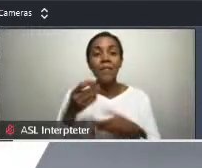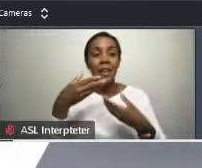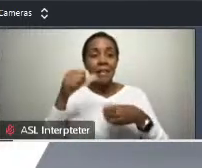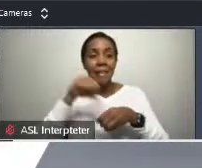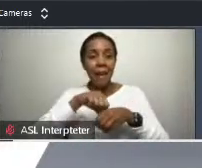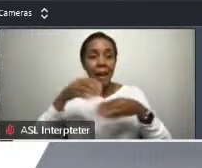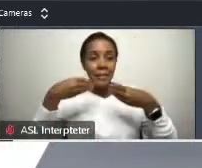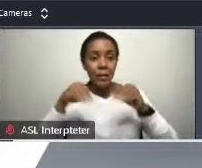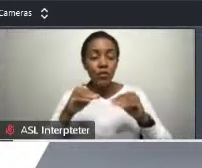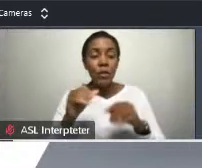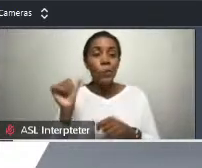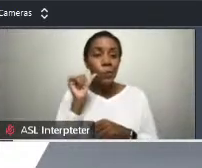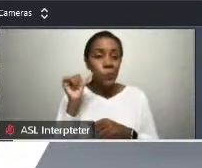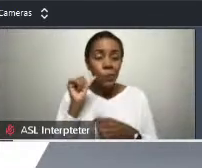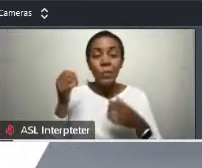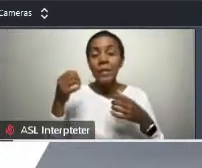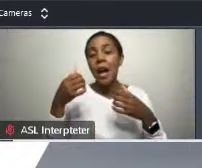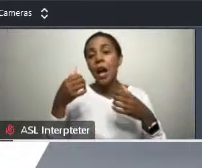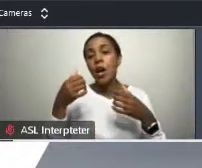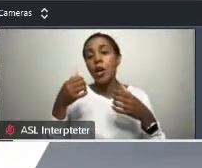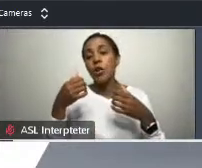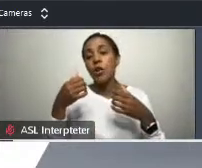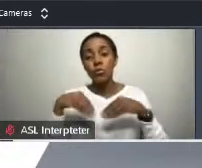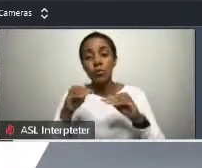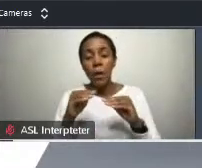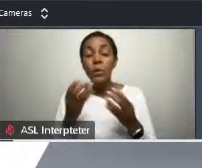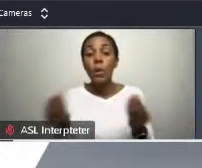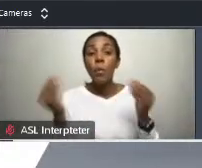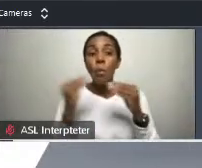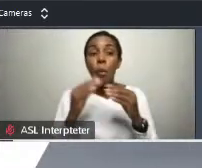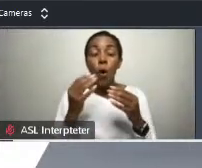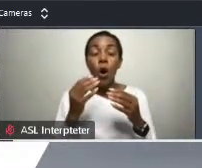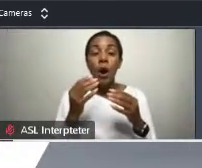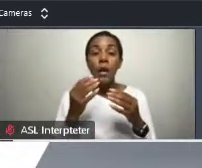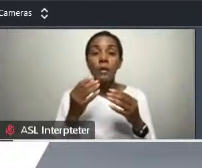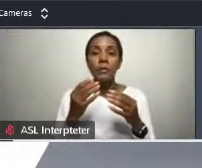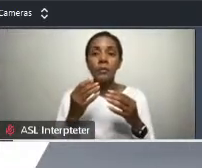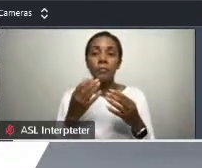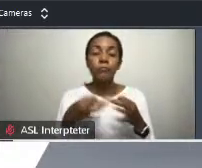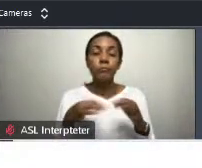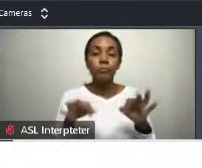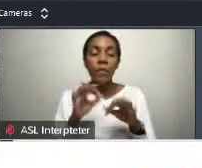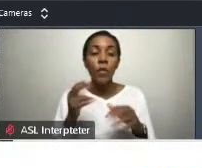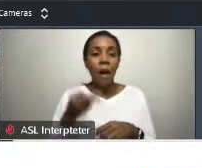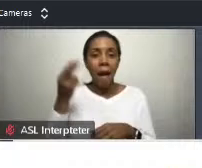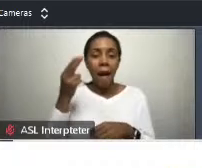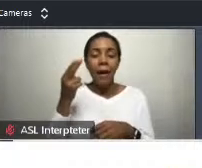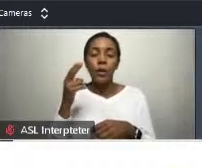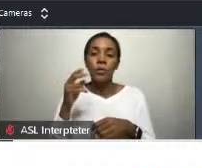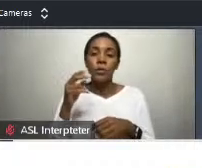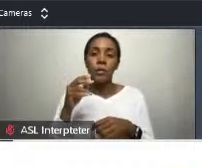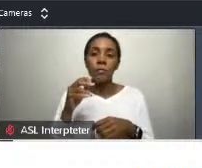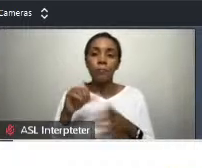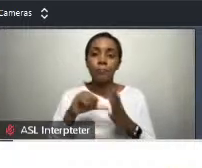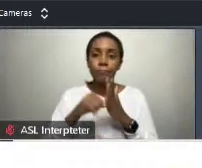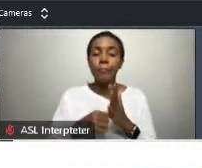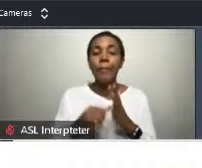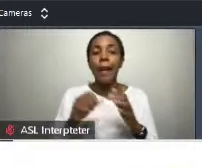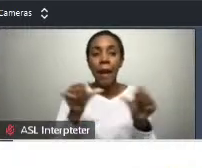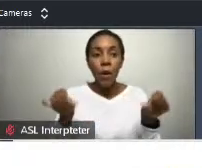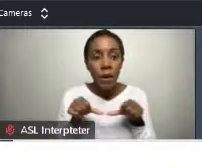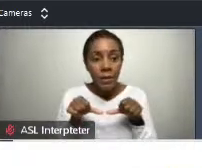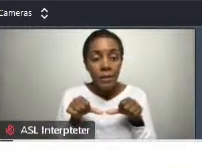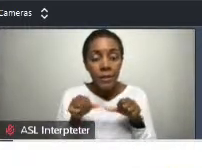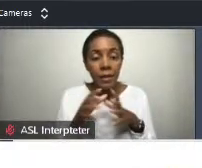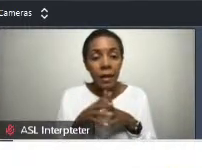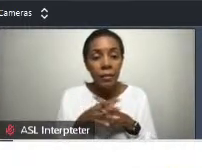were more appropriate in our higher intensity commercial areas. Actually, you can go ahead and advance to the next slide. This